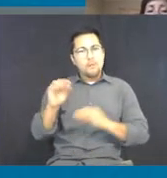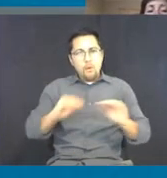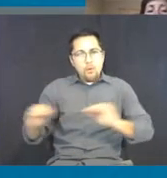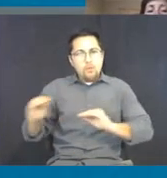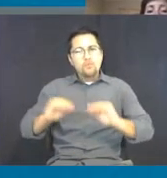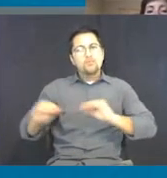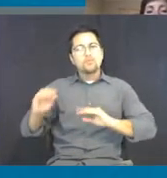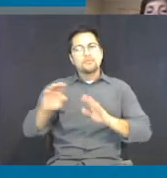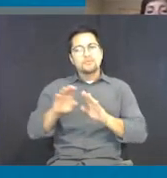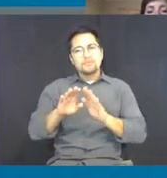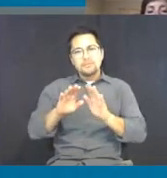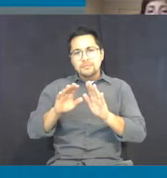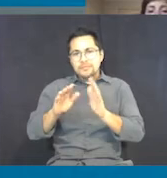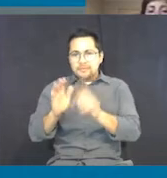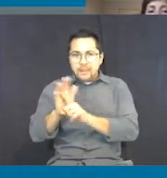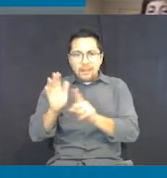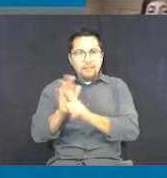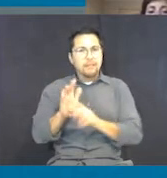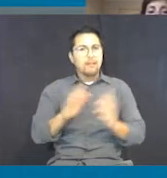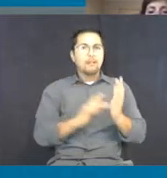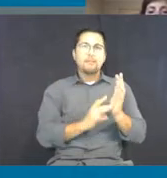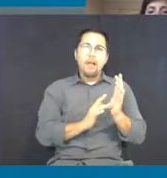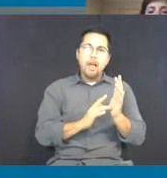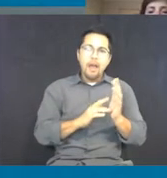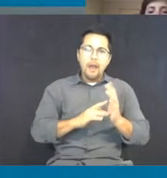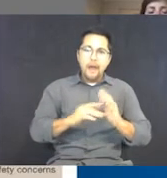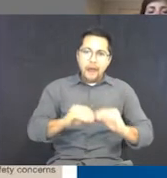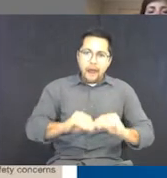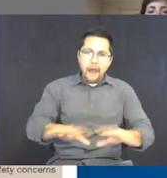and also a medication dispenser.